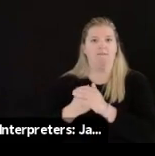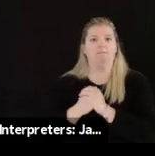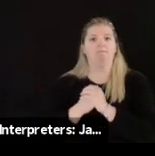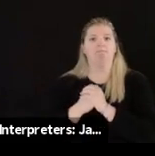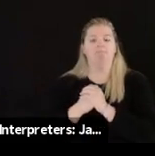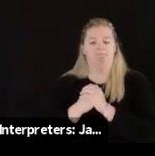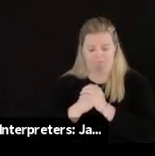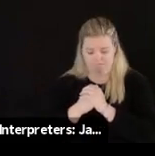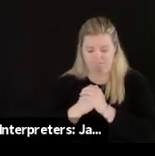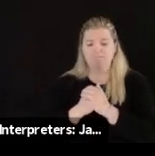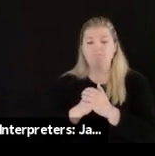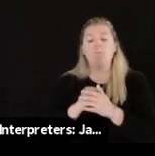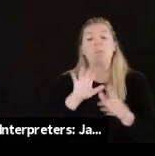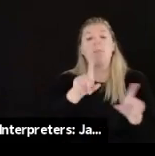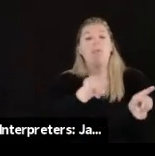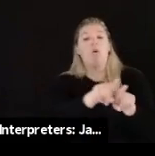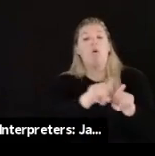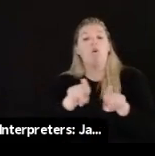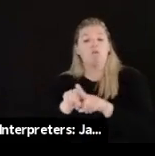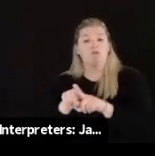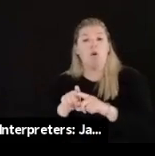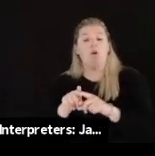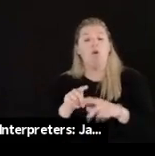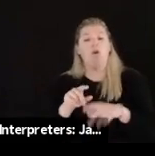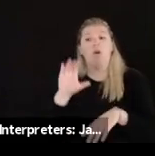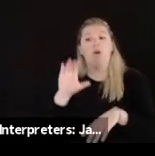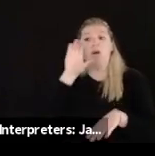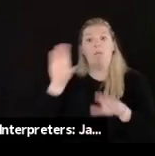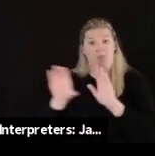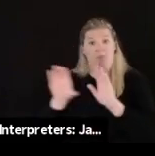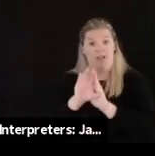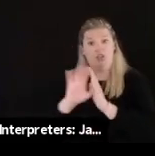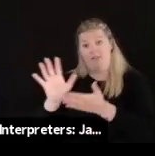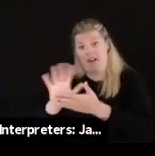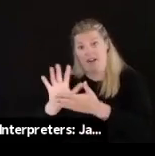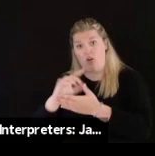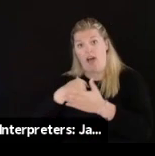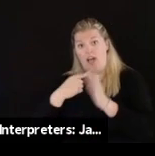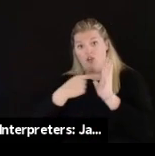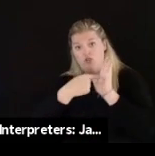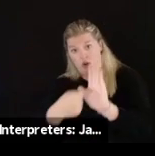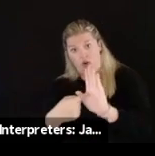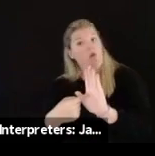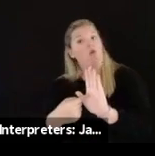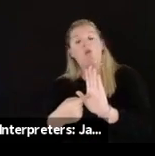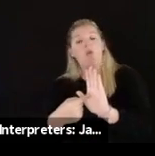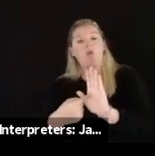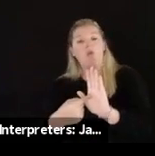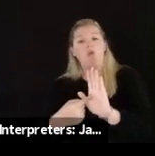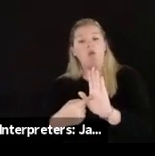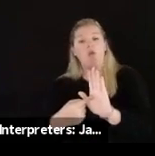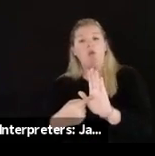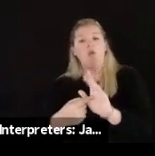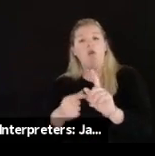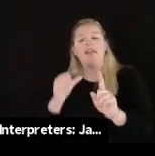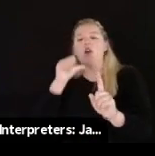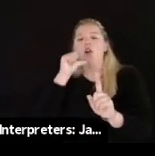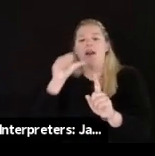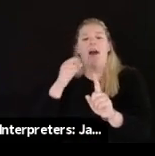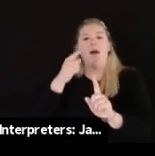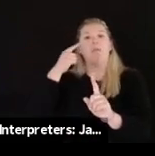I also want to note that the images and videos are not meant to be used as what has been coined in the movement as trauma